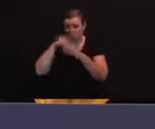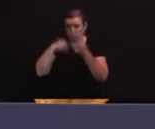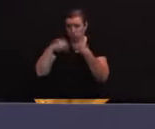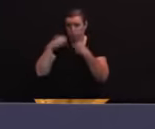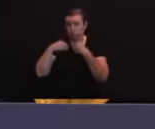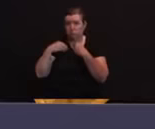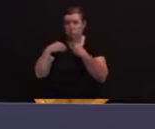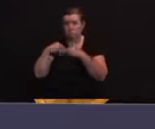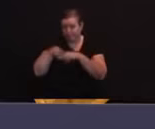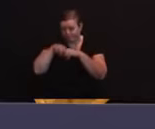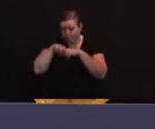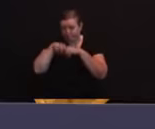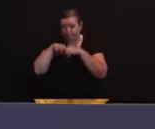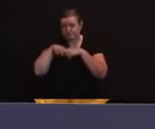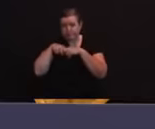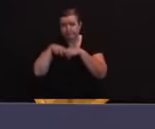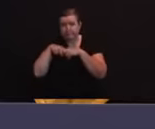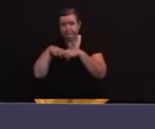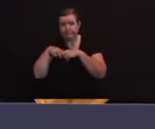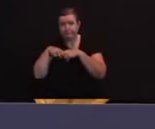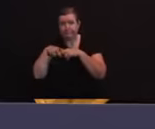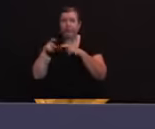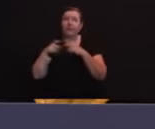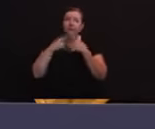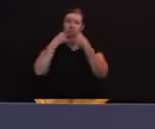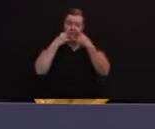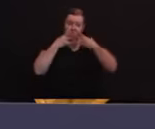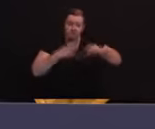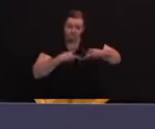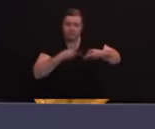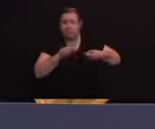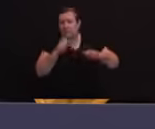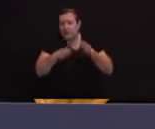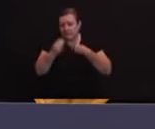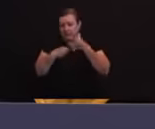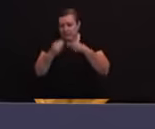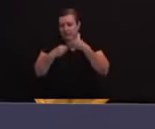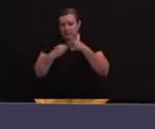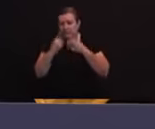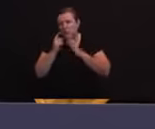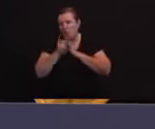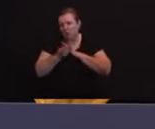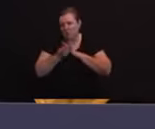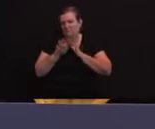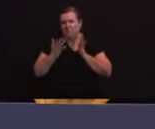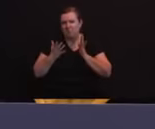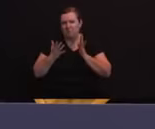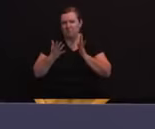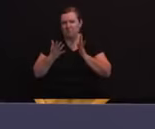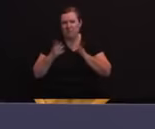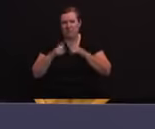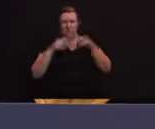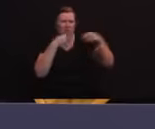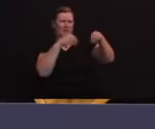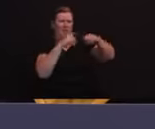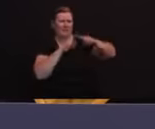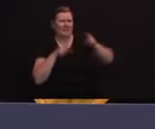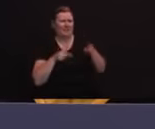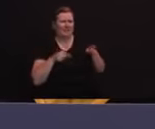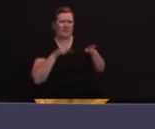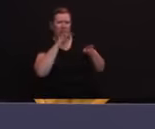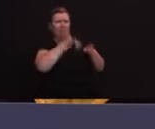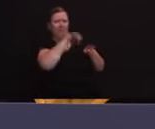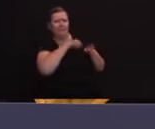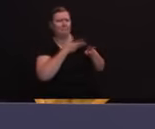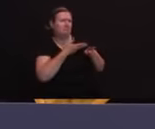eat, and you're there a while. And that's just not the case in retail. Retail establishments